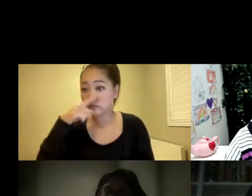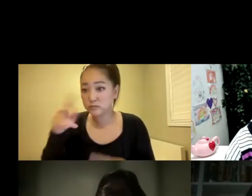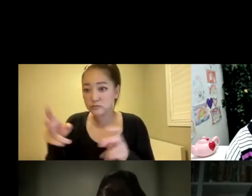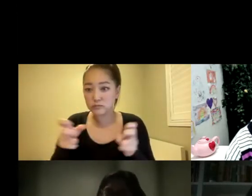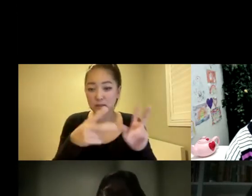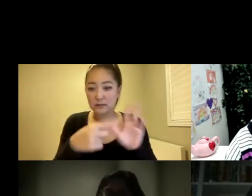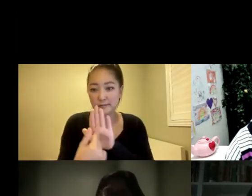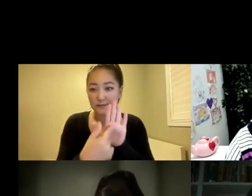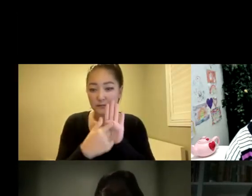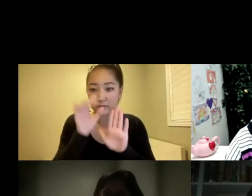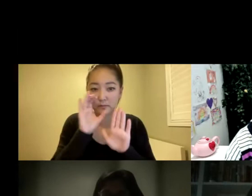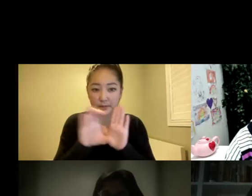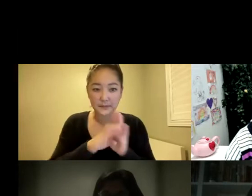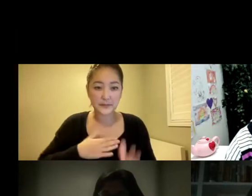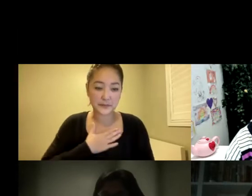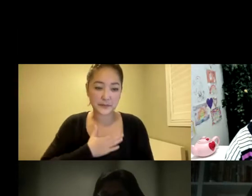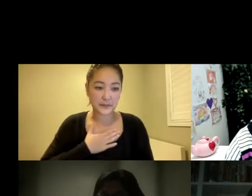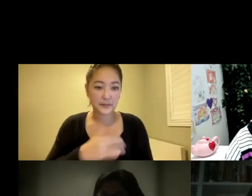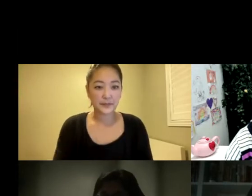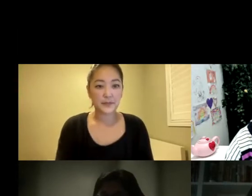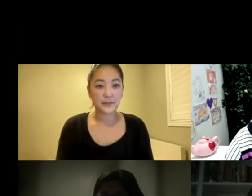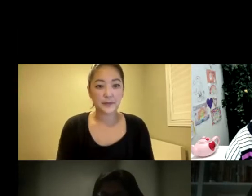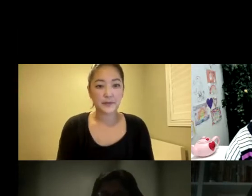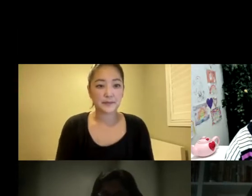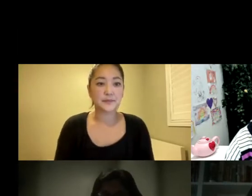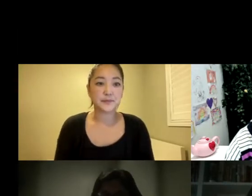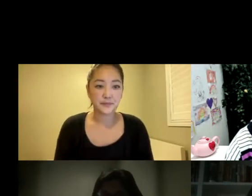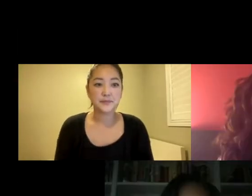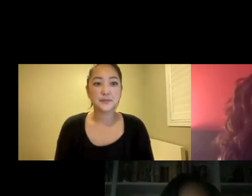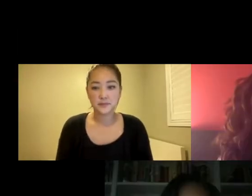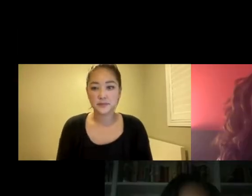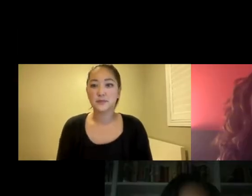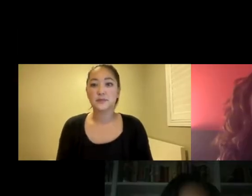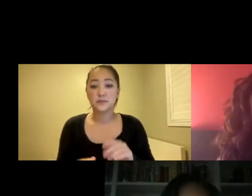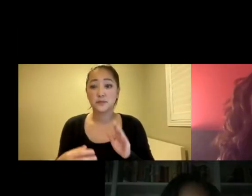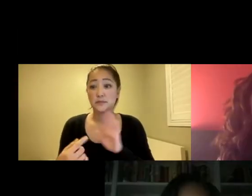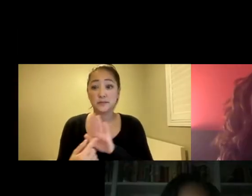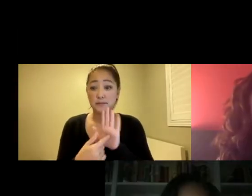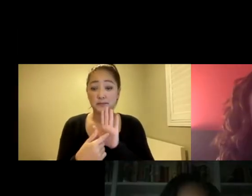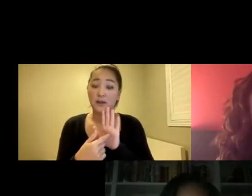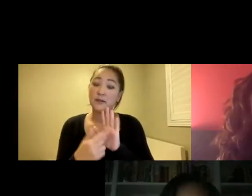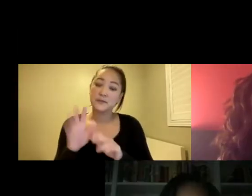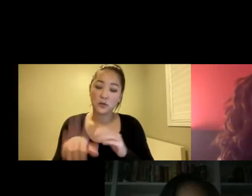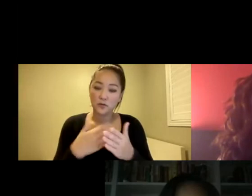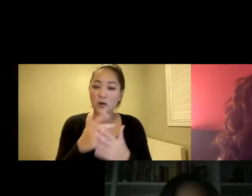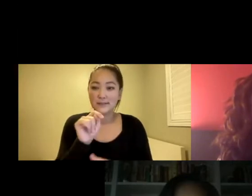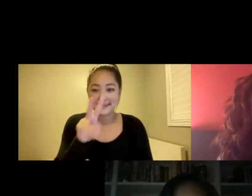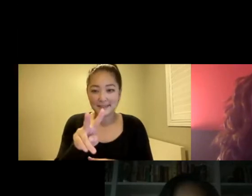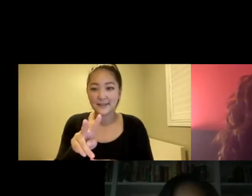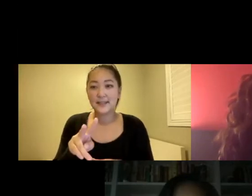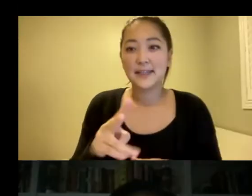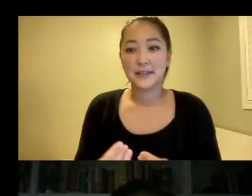great. So our show is, inspired by Scarborough, and also inspired